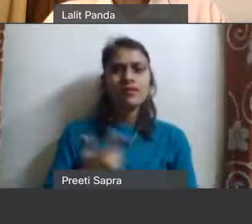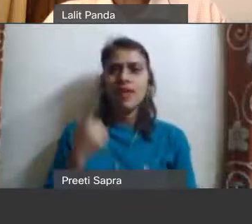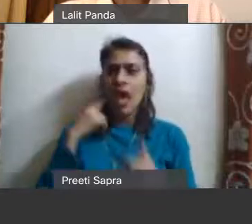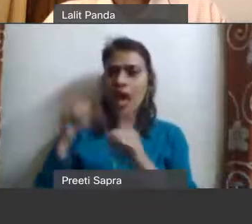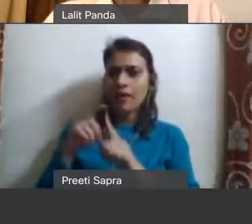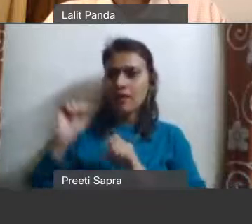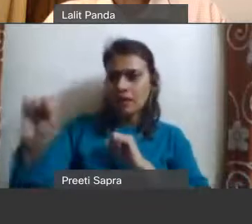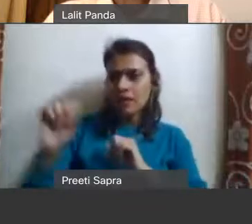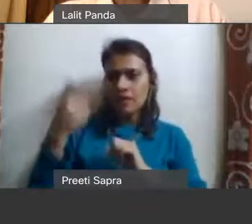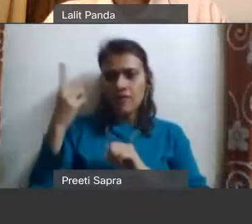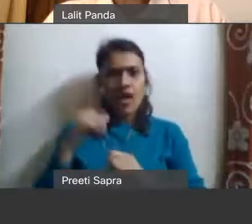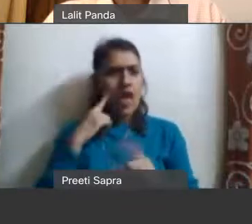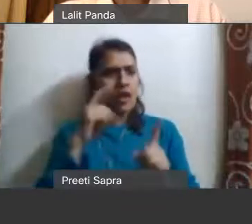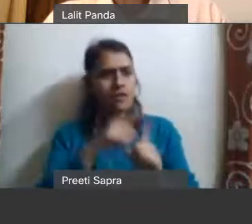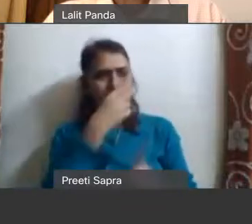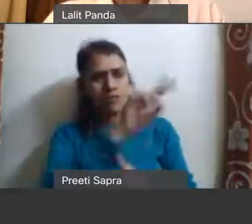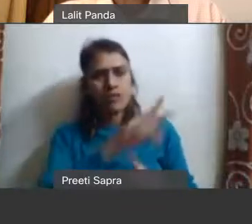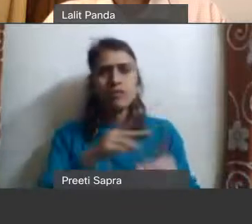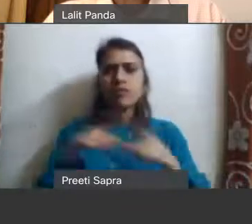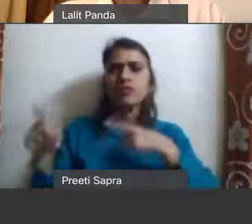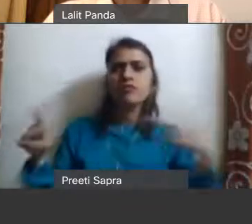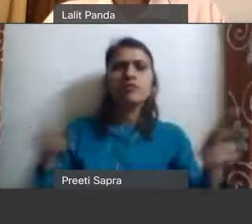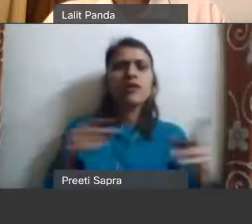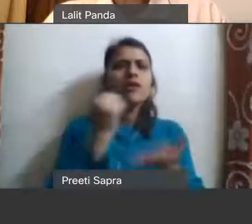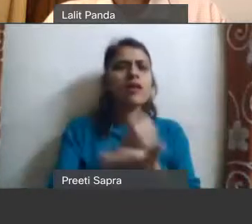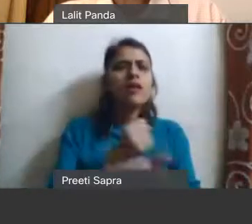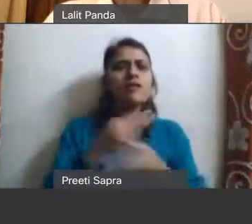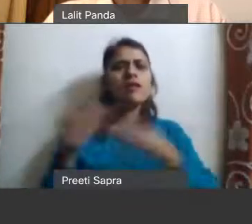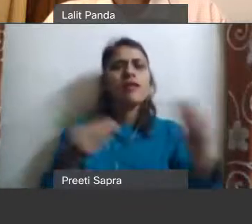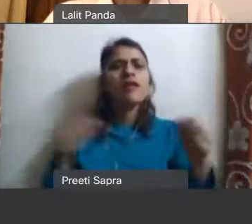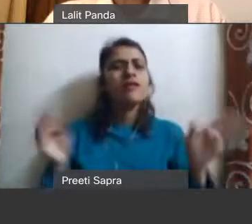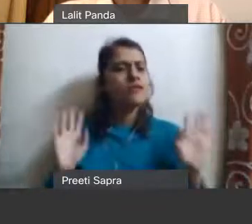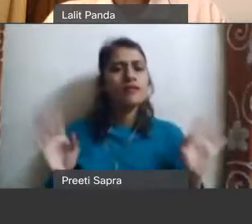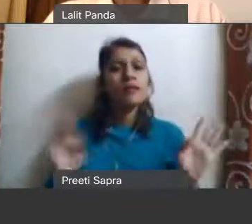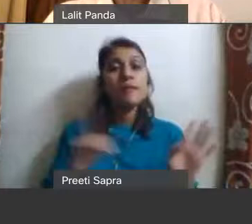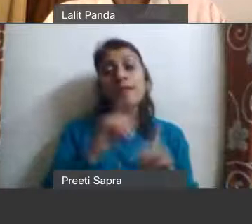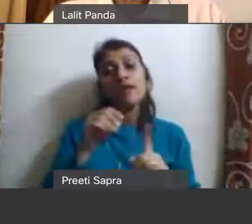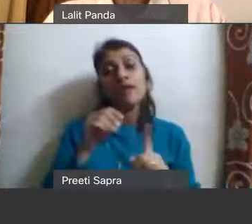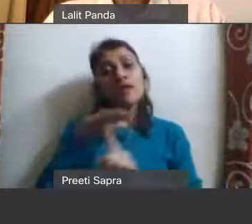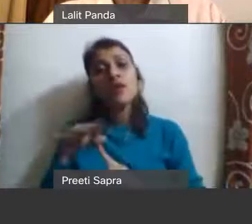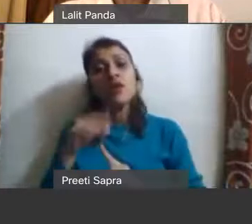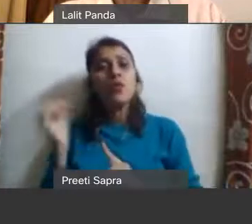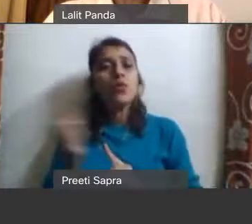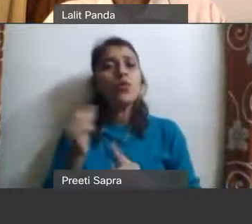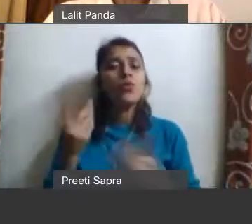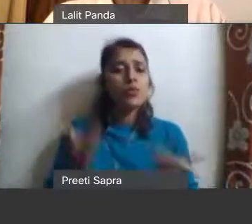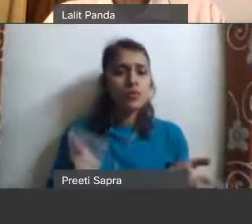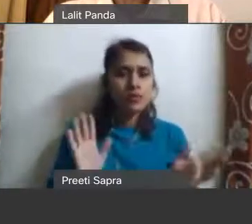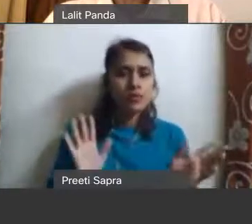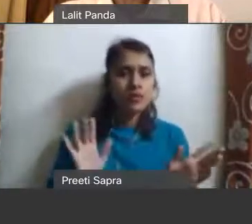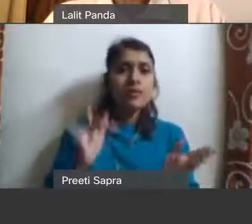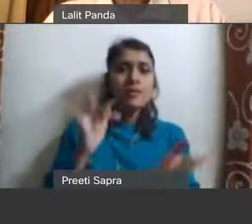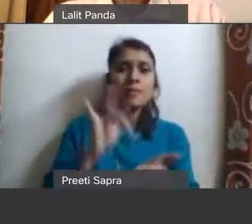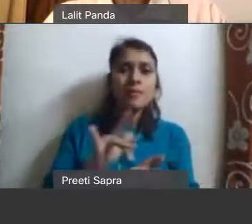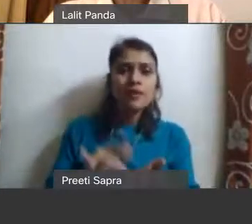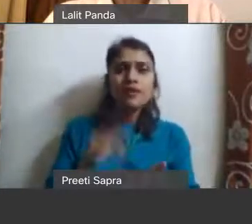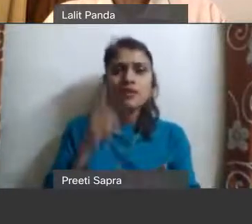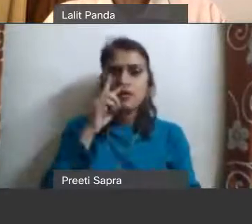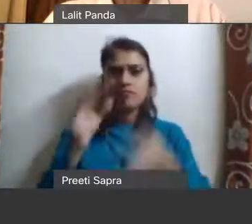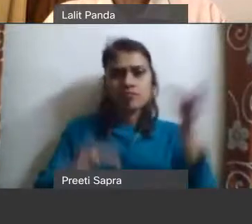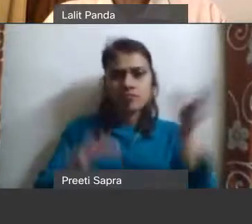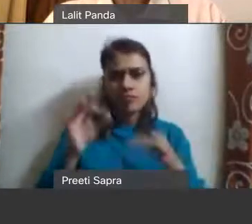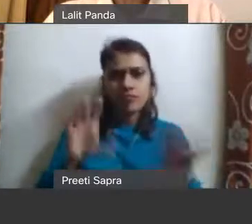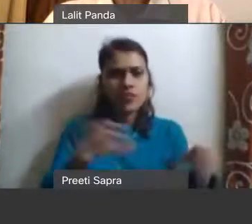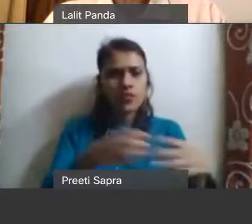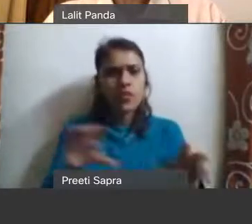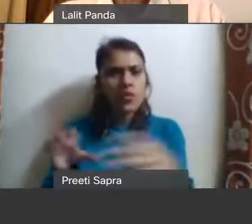those classifications, there are indirect or disparate impact on certain groups, which place an already marginalized group in